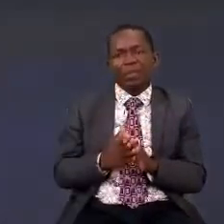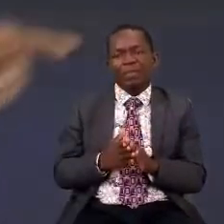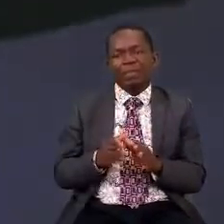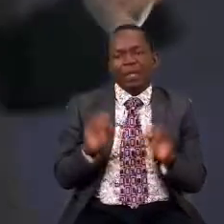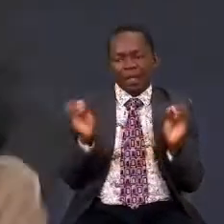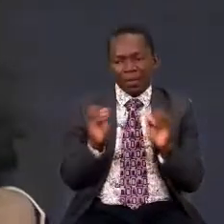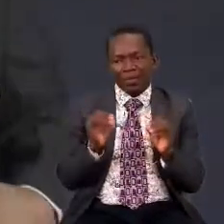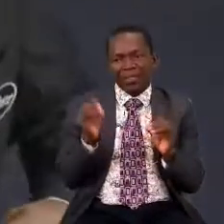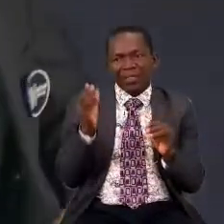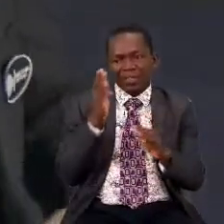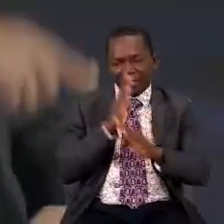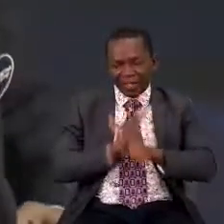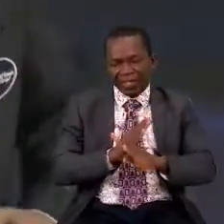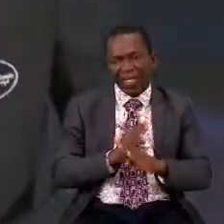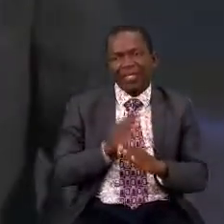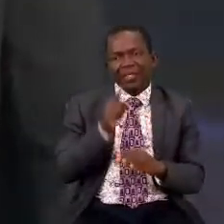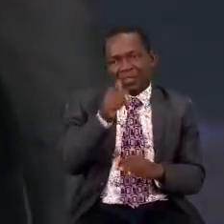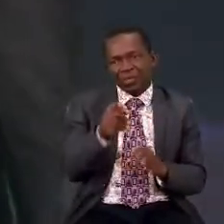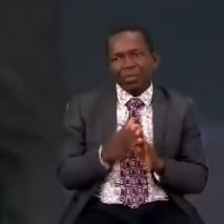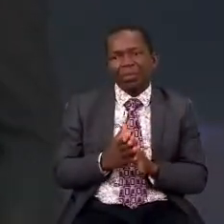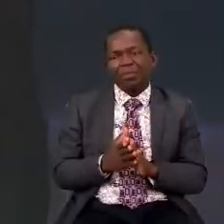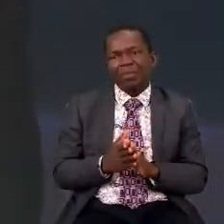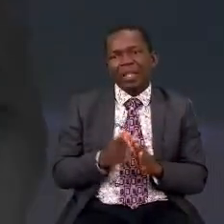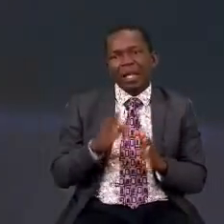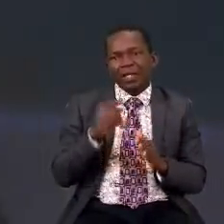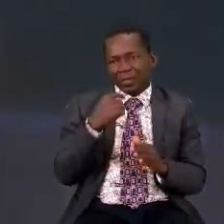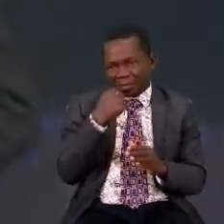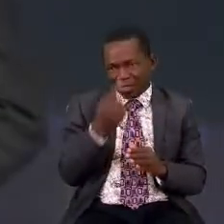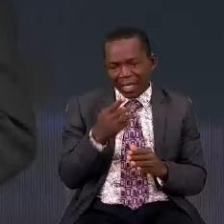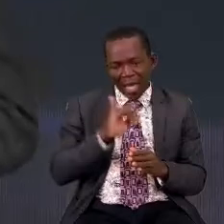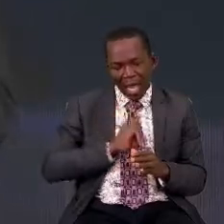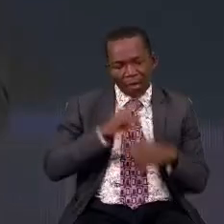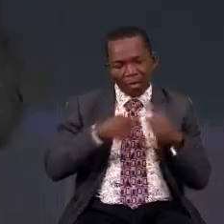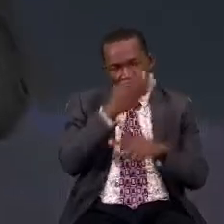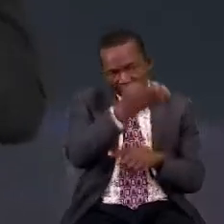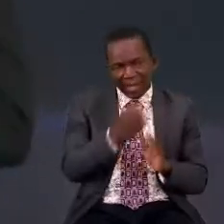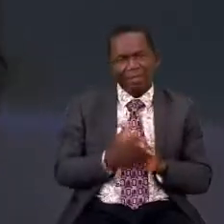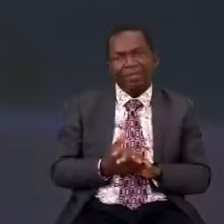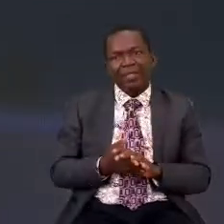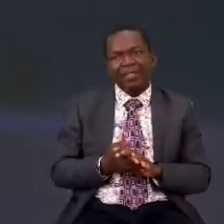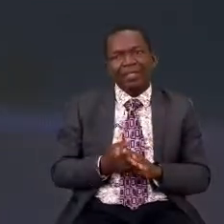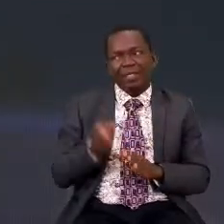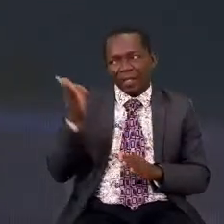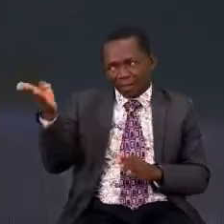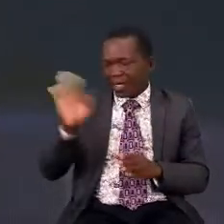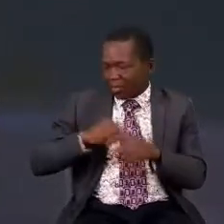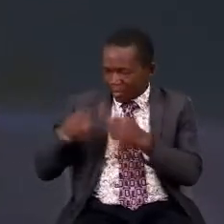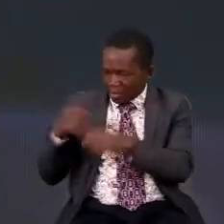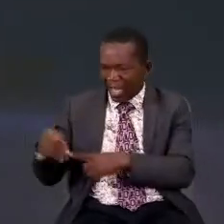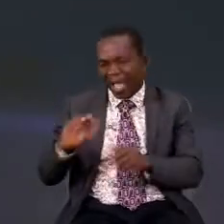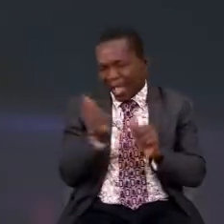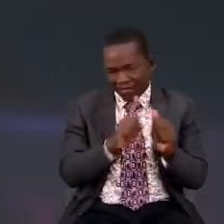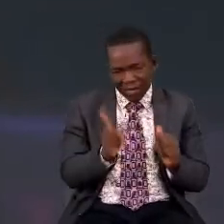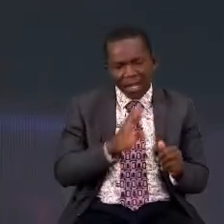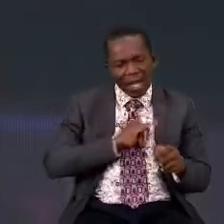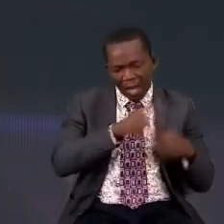here, I'll go everywhere, I'll go every place the sole of your foot shall tread upon, that